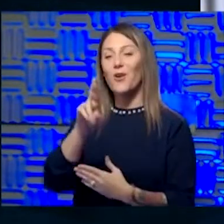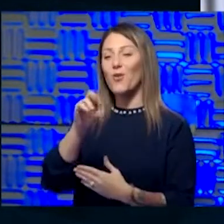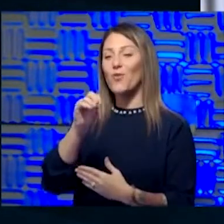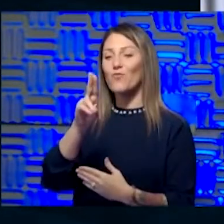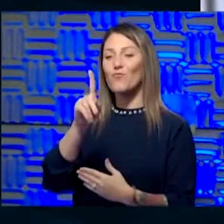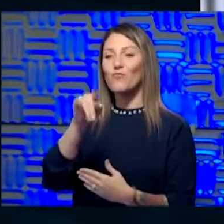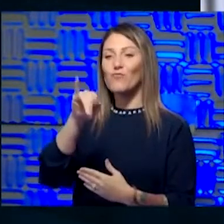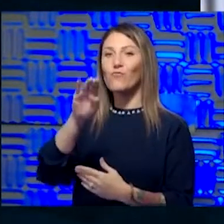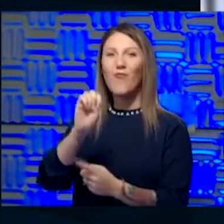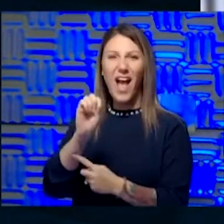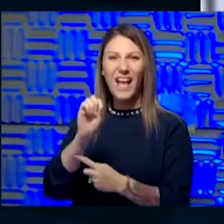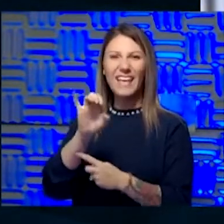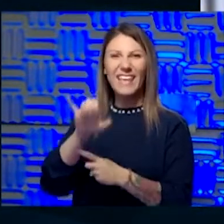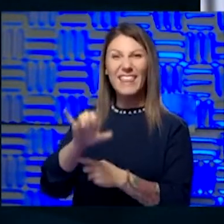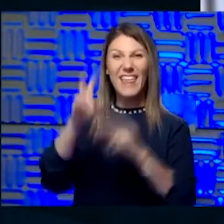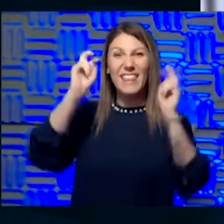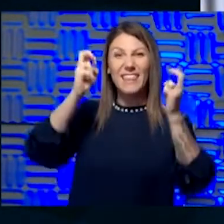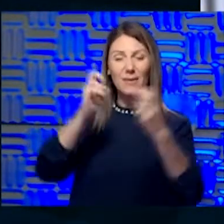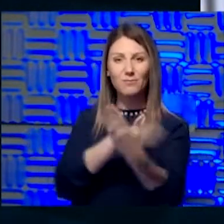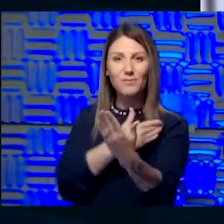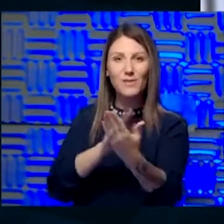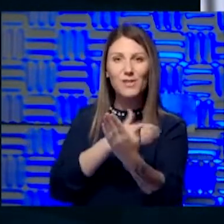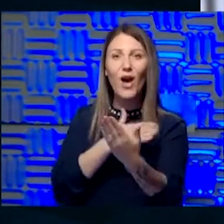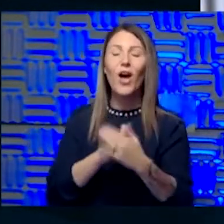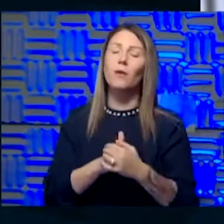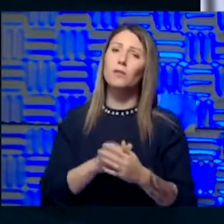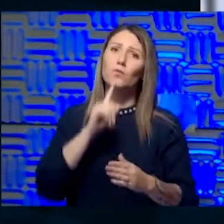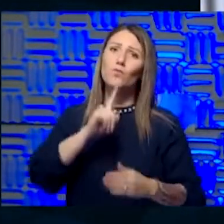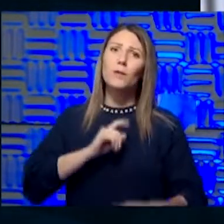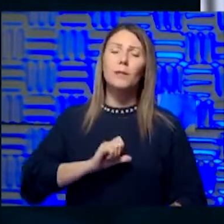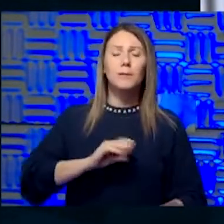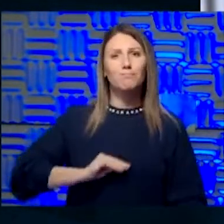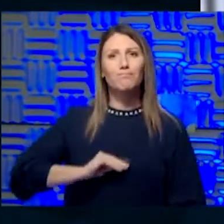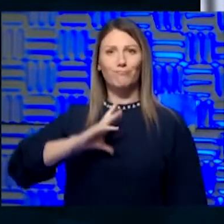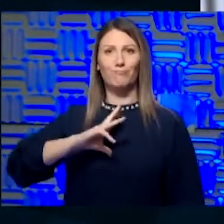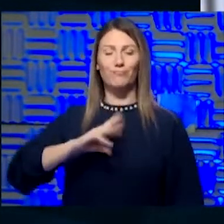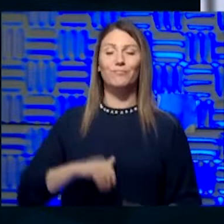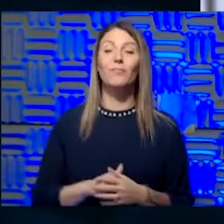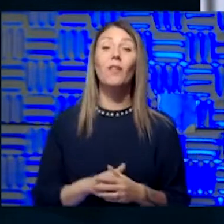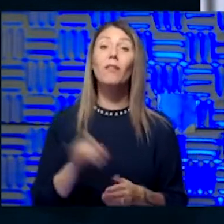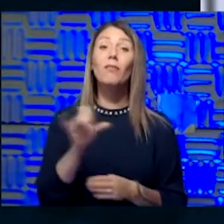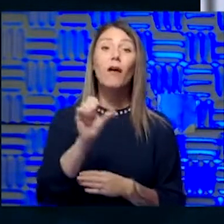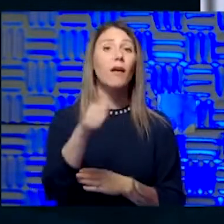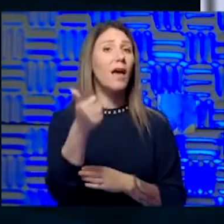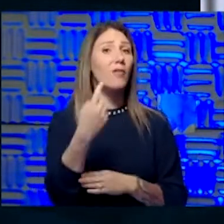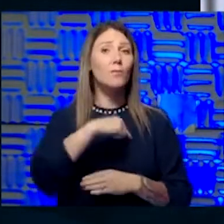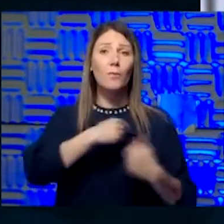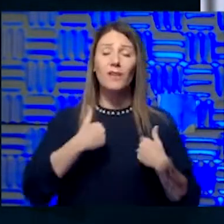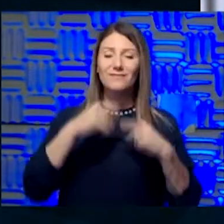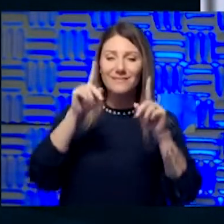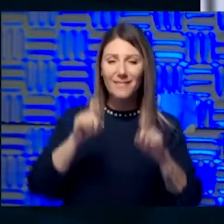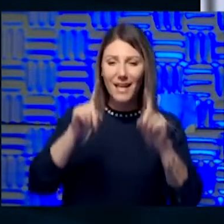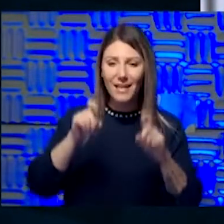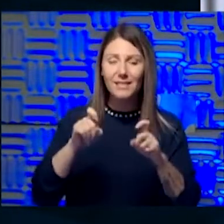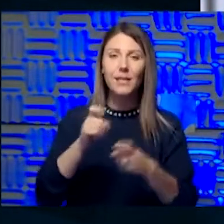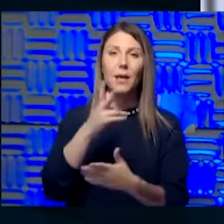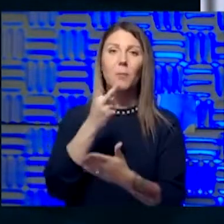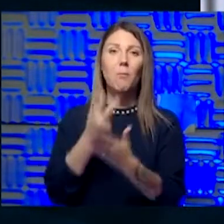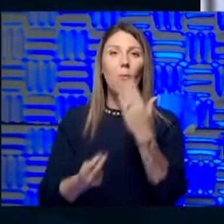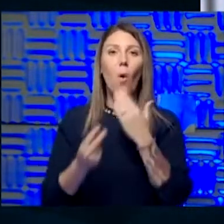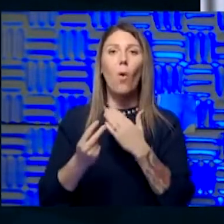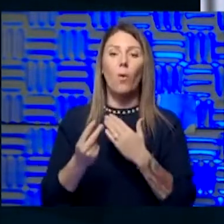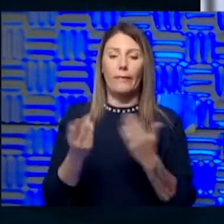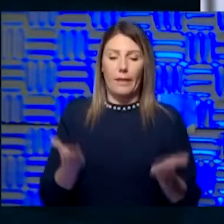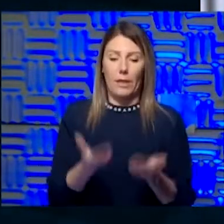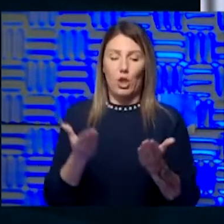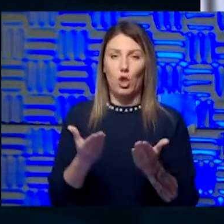for everyone when they hear that. Like others, we're doing the drive-through testing. We have stations both here at downtown campus and